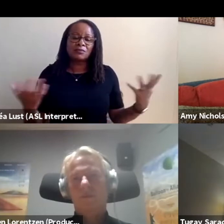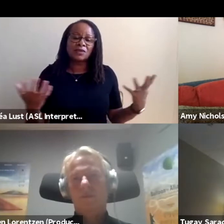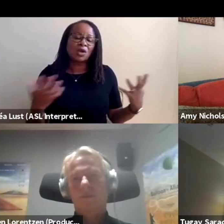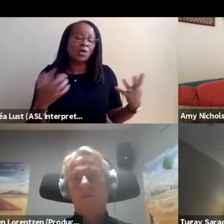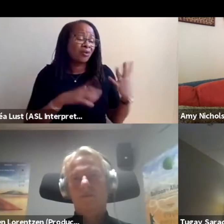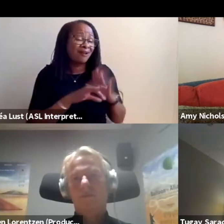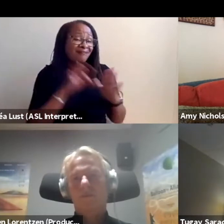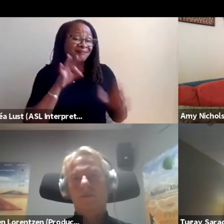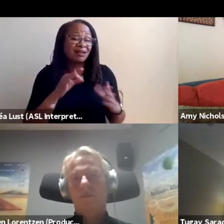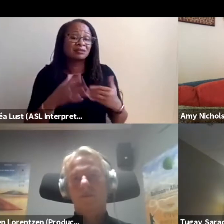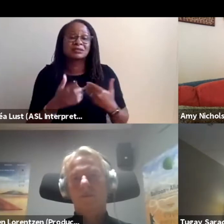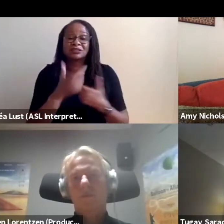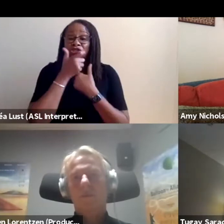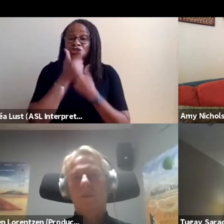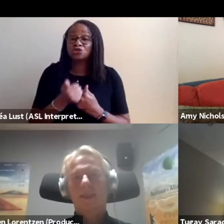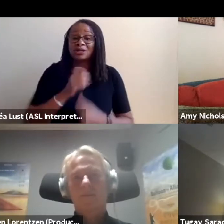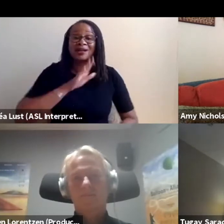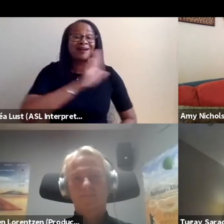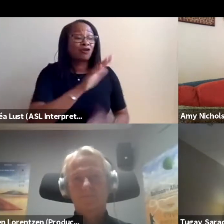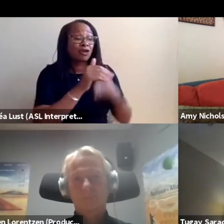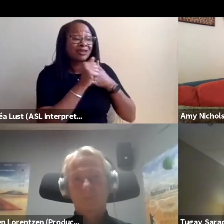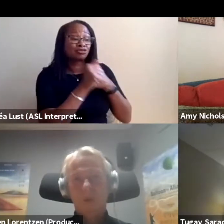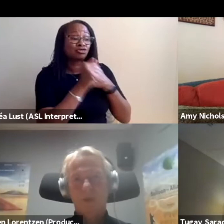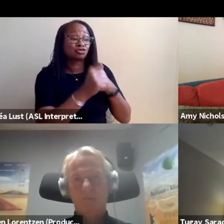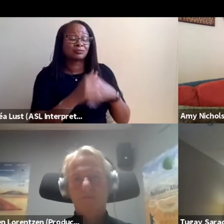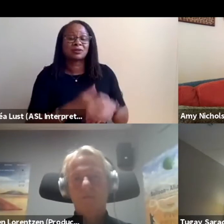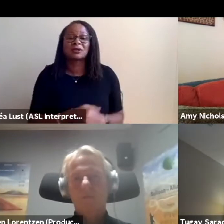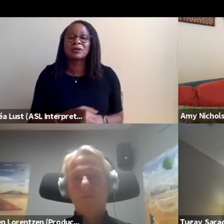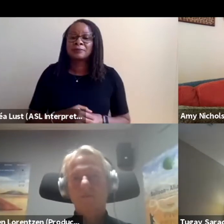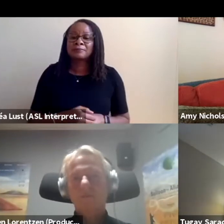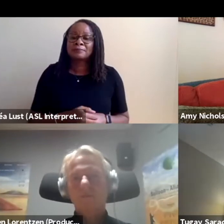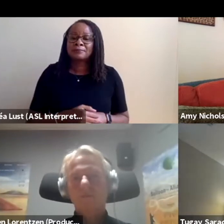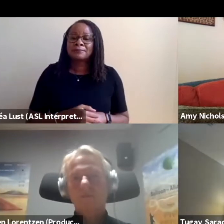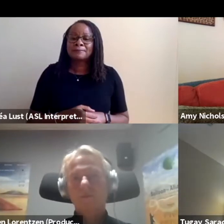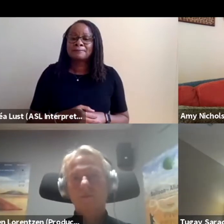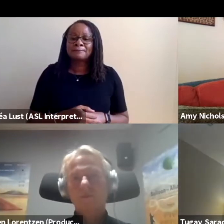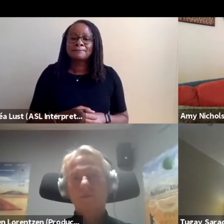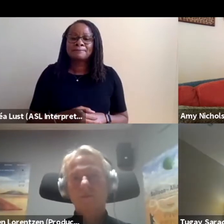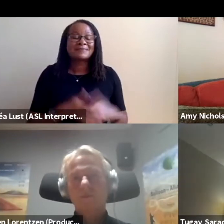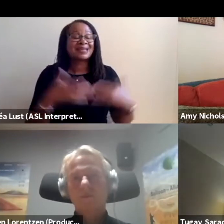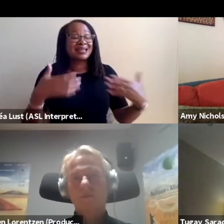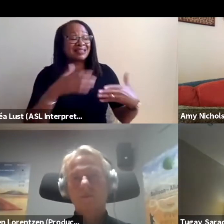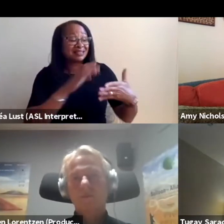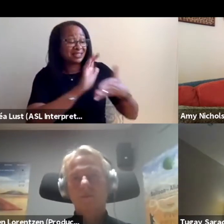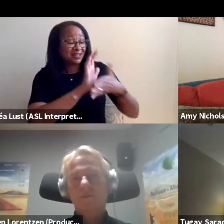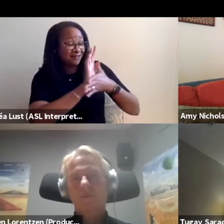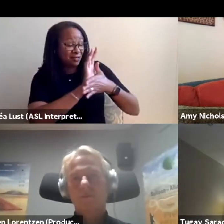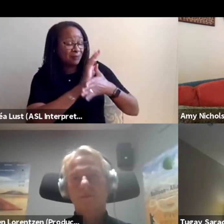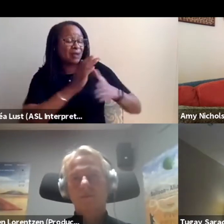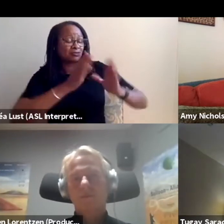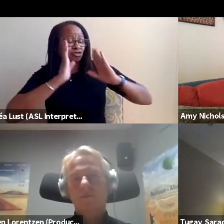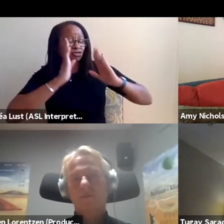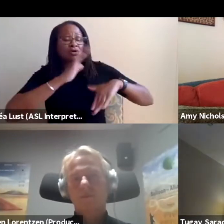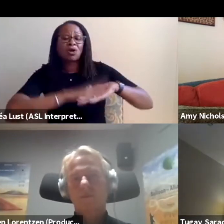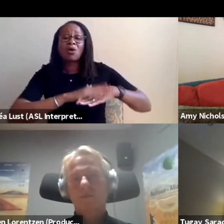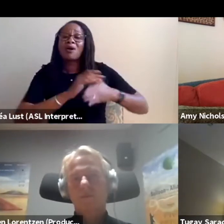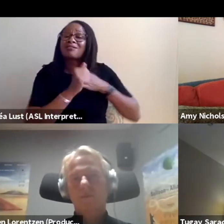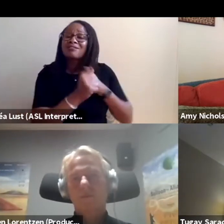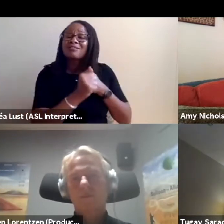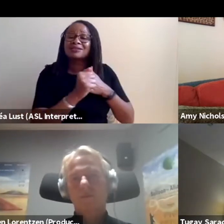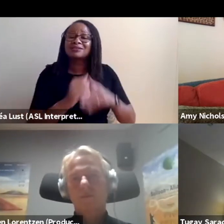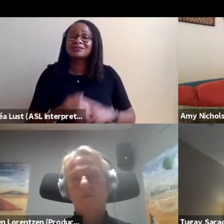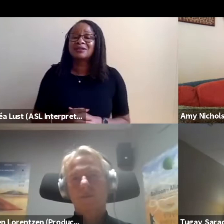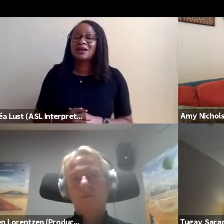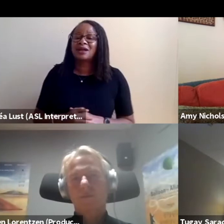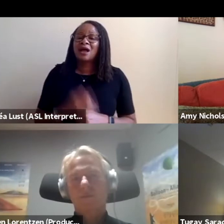found very interesting is her leadership. And I was in a way in this film concentrating on leadership because I also thought